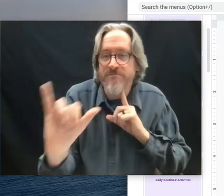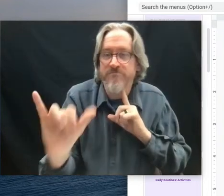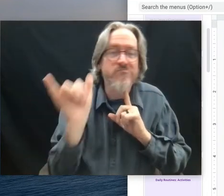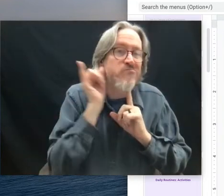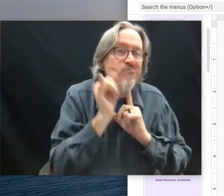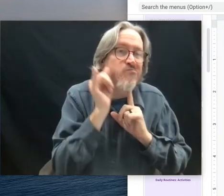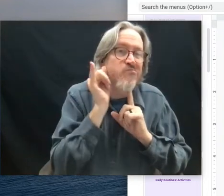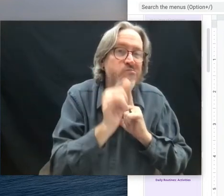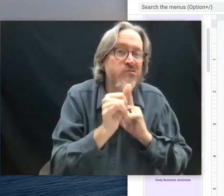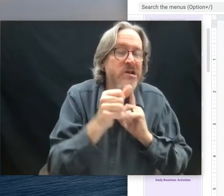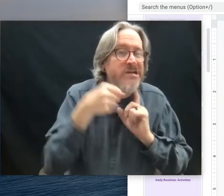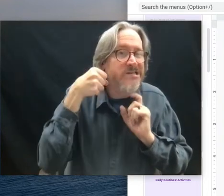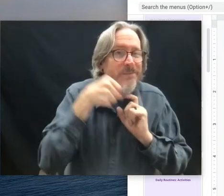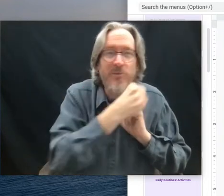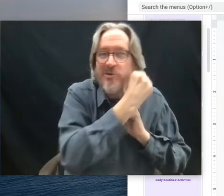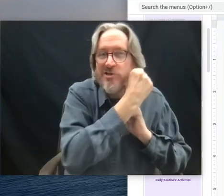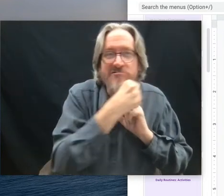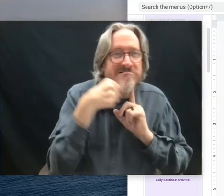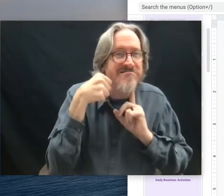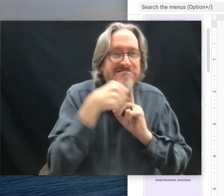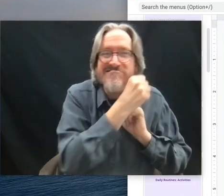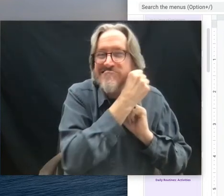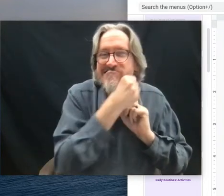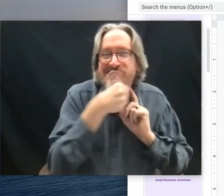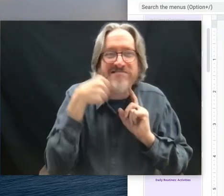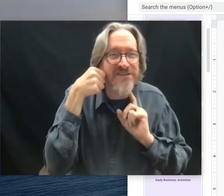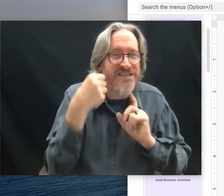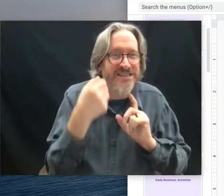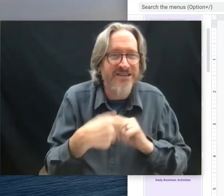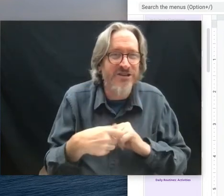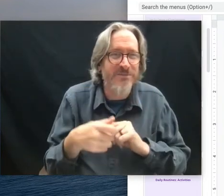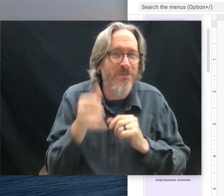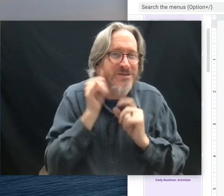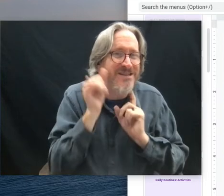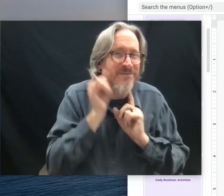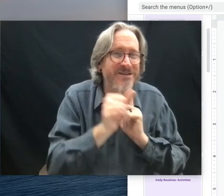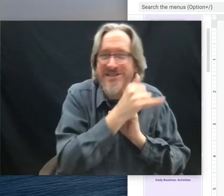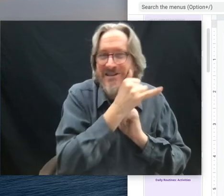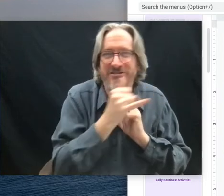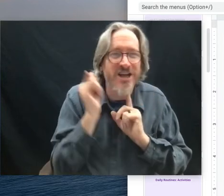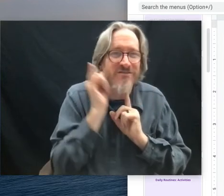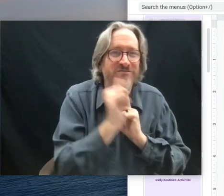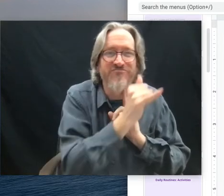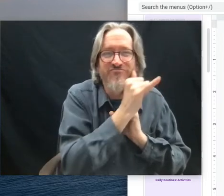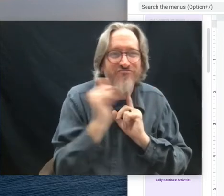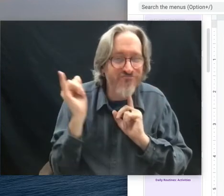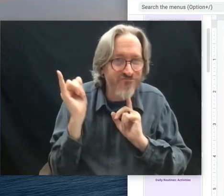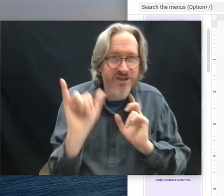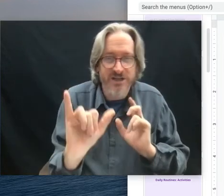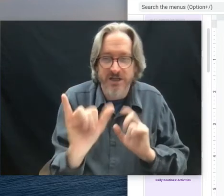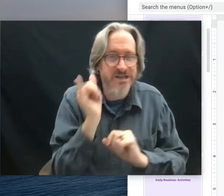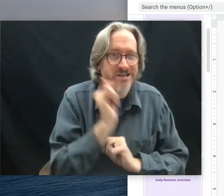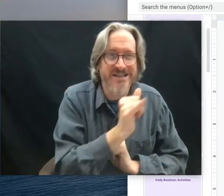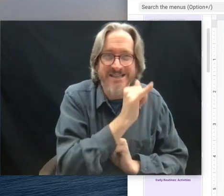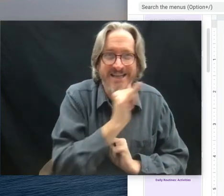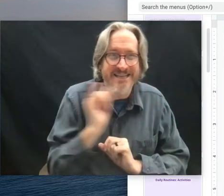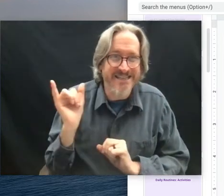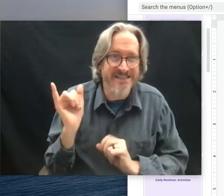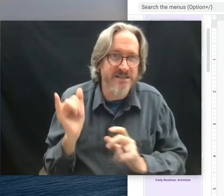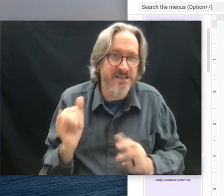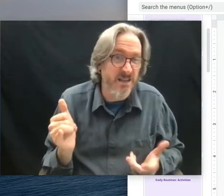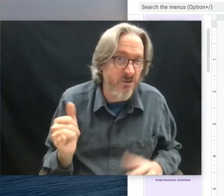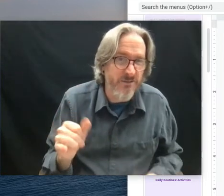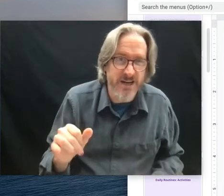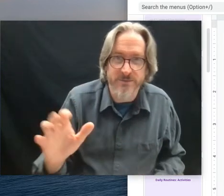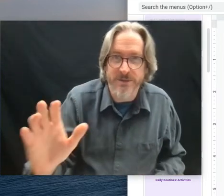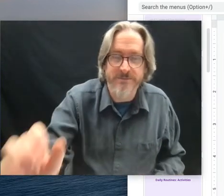Shave. Some people do, like if it's electric, but most of the time I just seen shave. It's the